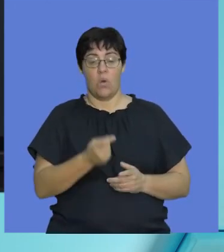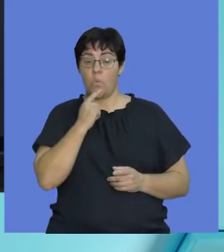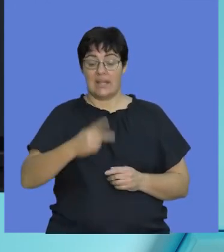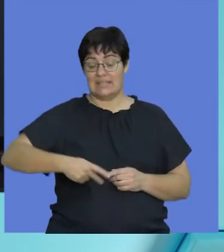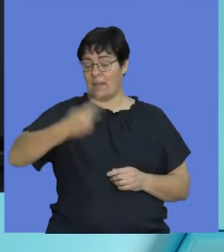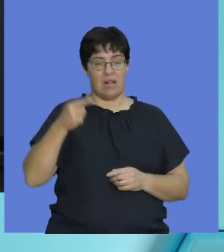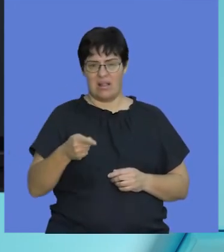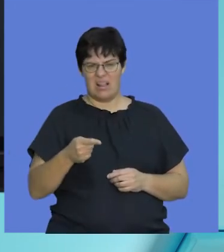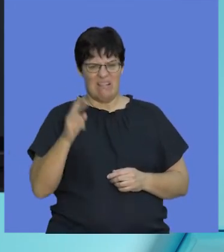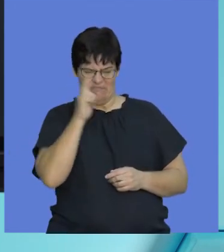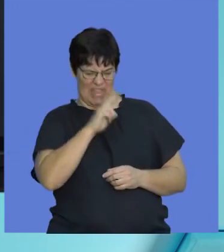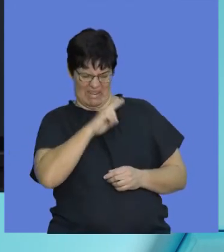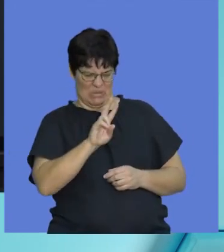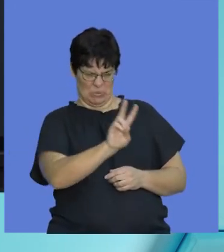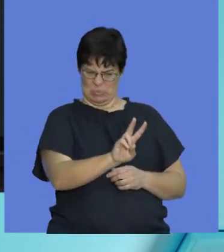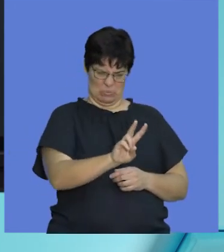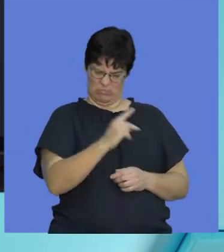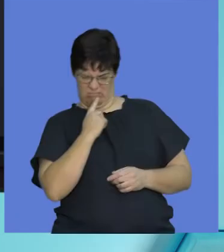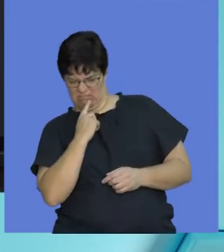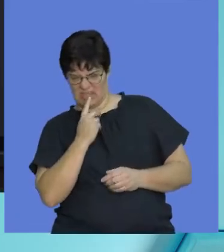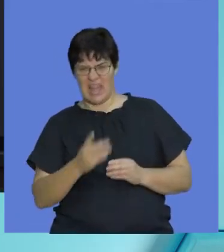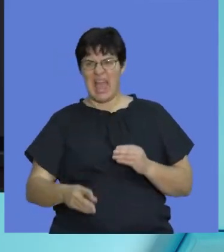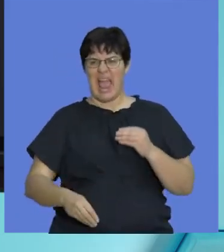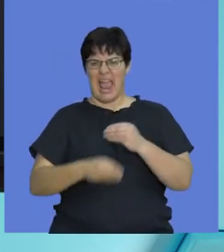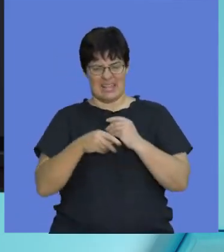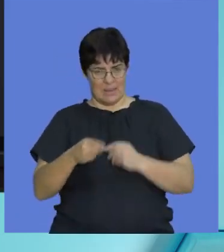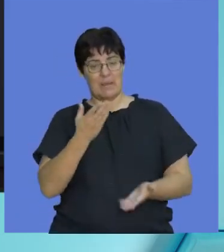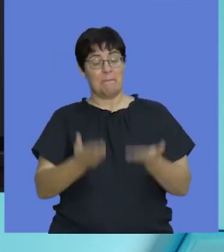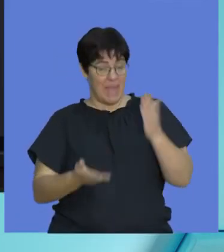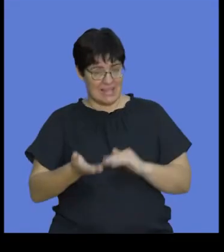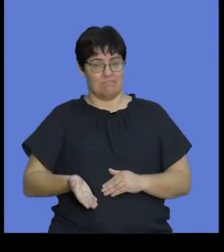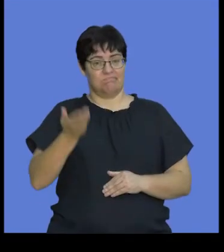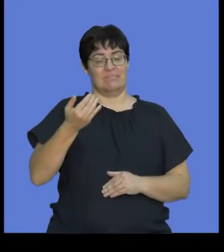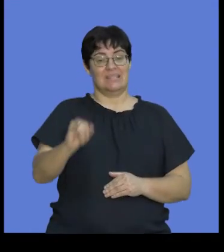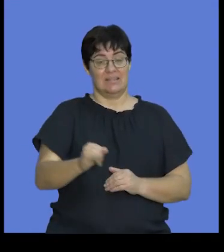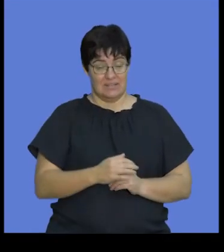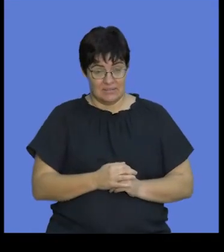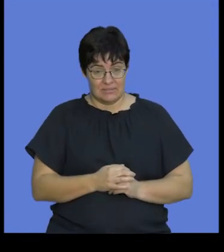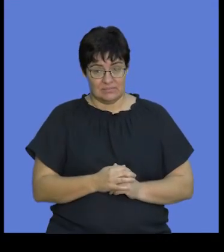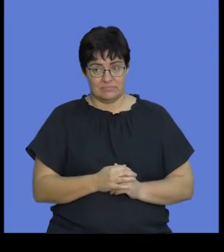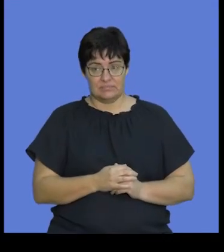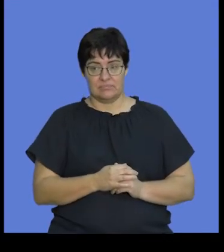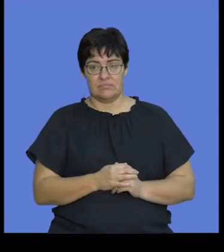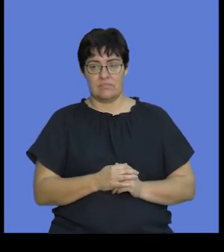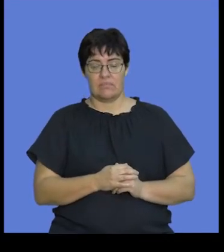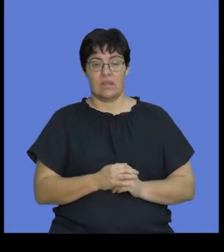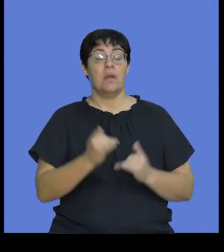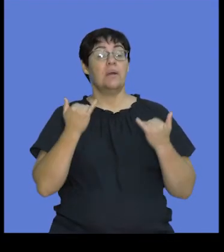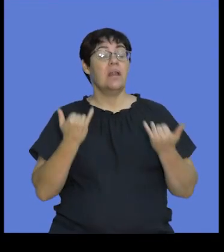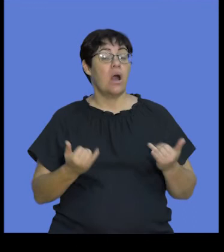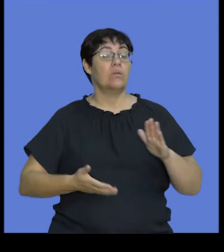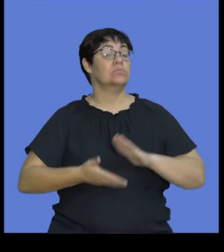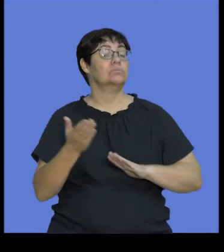in mass where we doubled it. It's a funny factor, okay? But we've still increased the mass. But